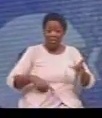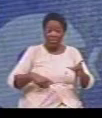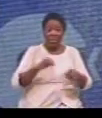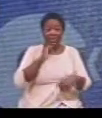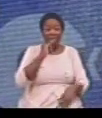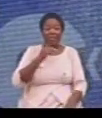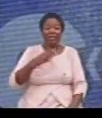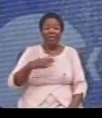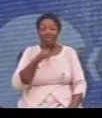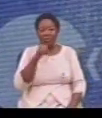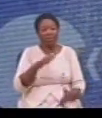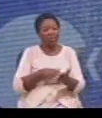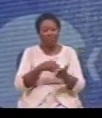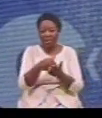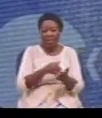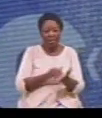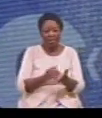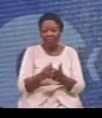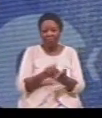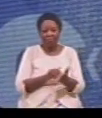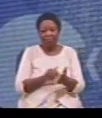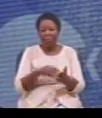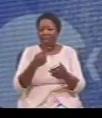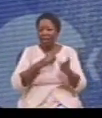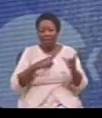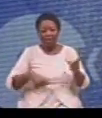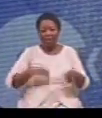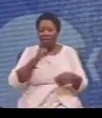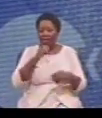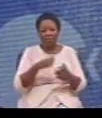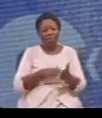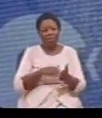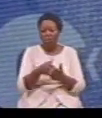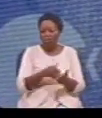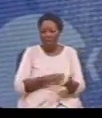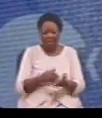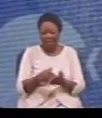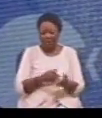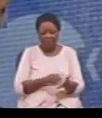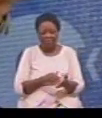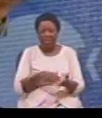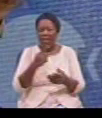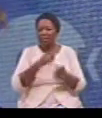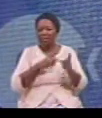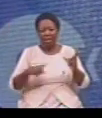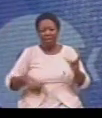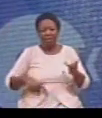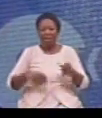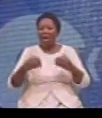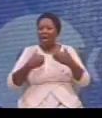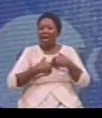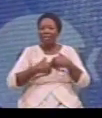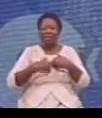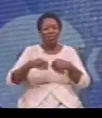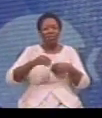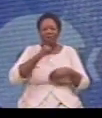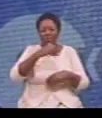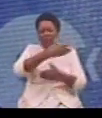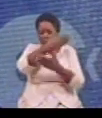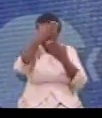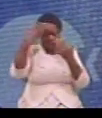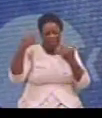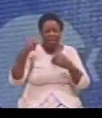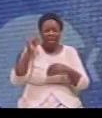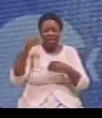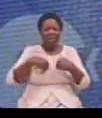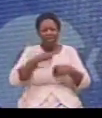Lord is not slack. The Lord is not weak. The Lord has not forgotten. He has